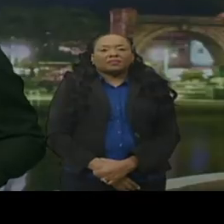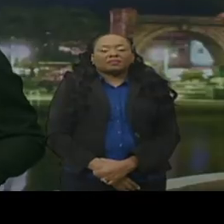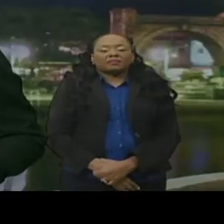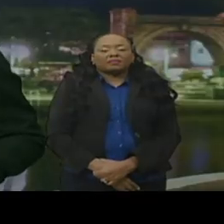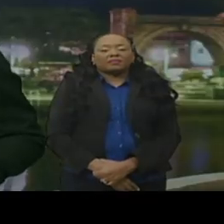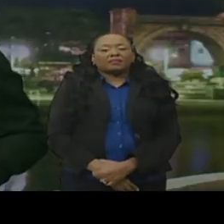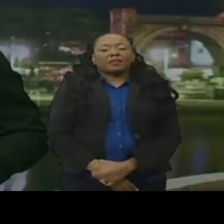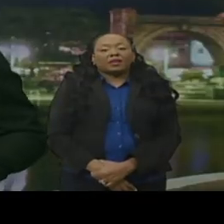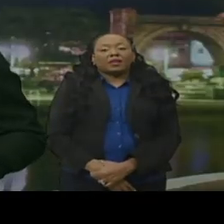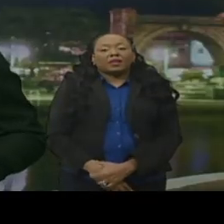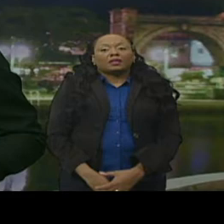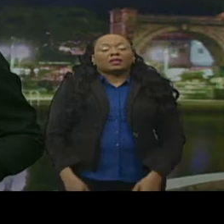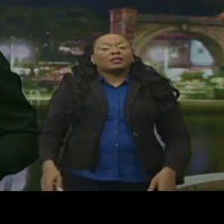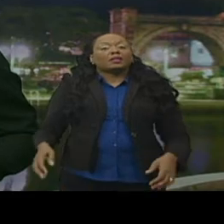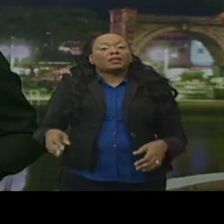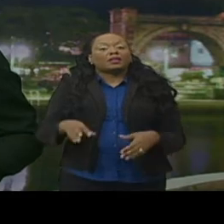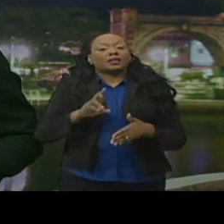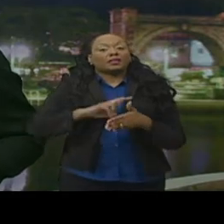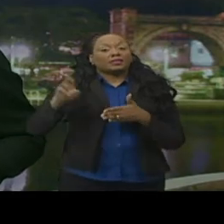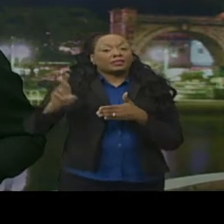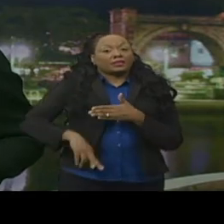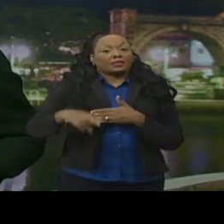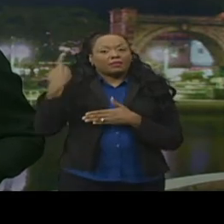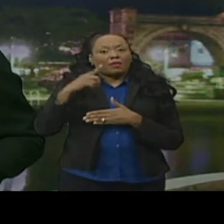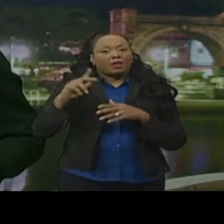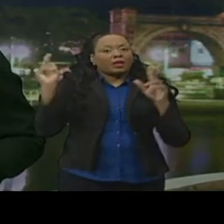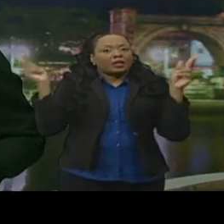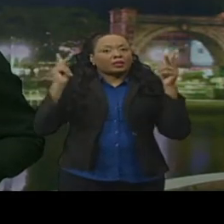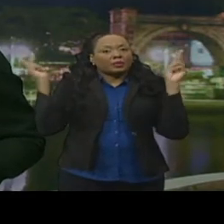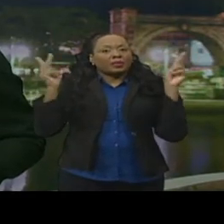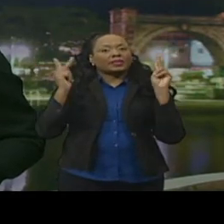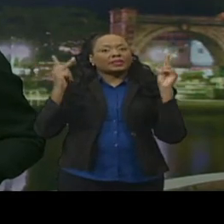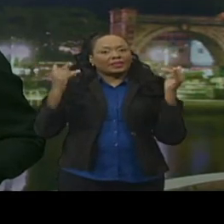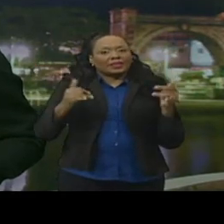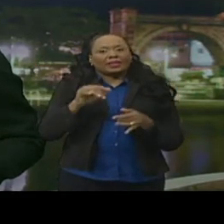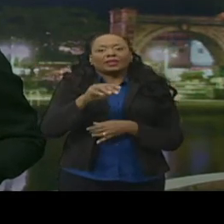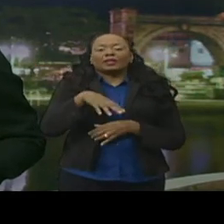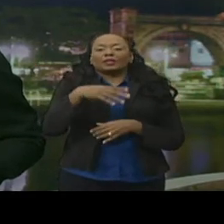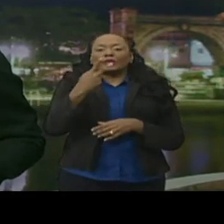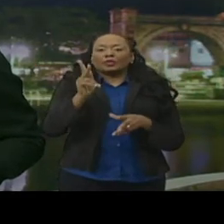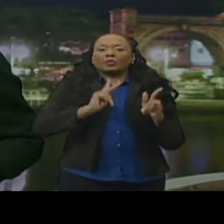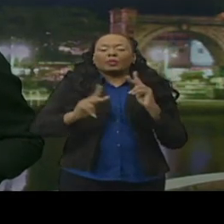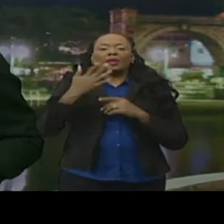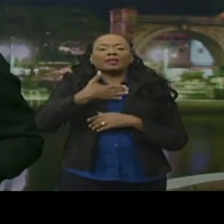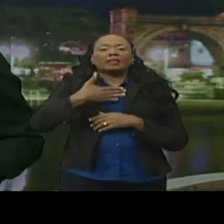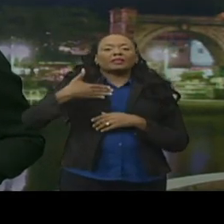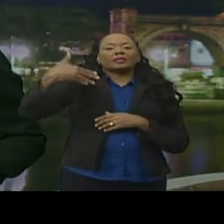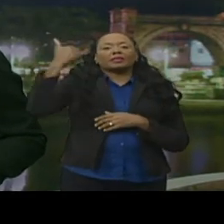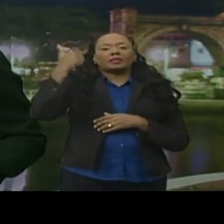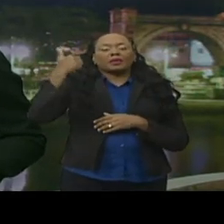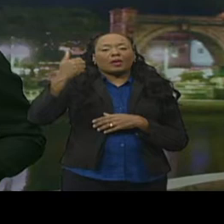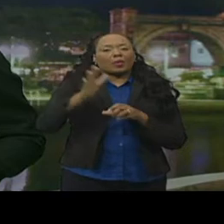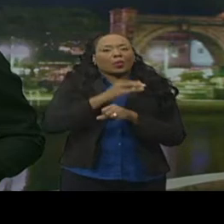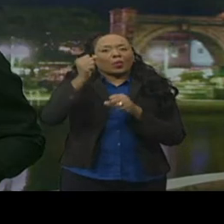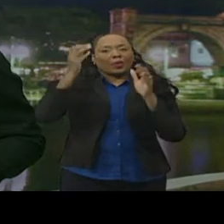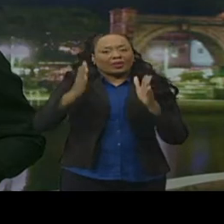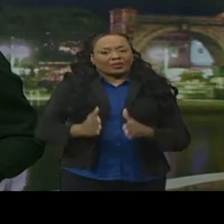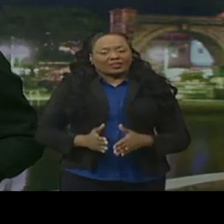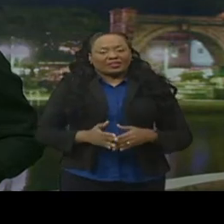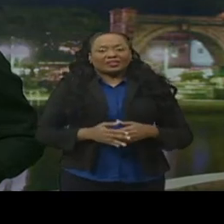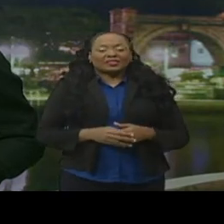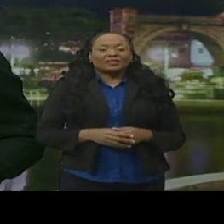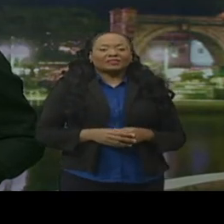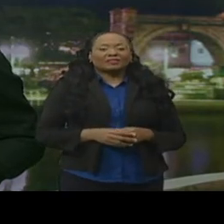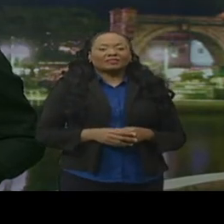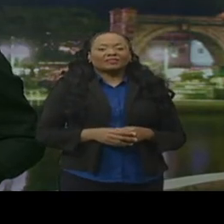Well, the results of this year's Grand Kadooment are in, and Kevin Small and Betty West are among the top performers. Kevin Small's Fifth